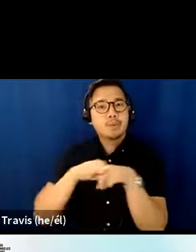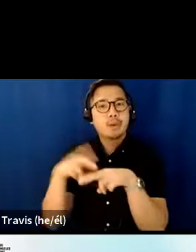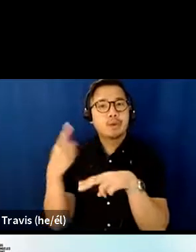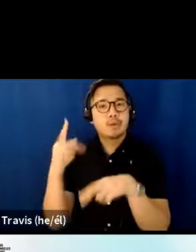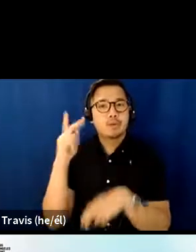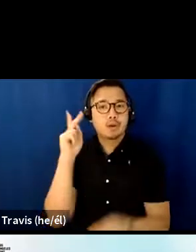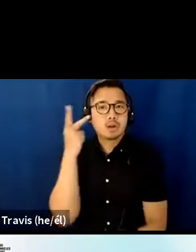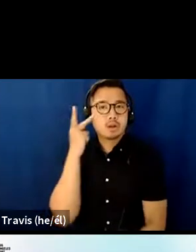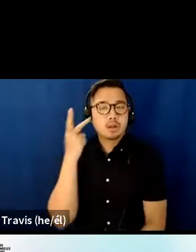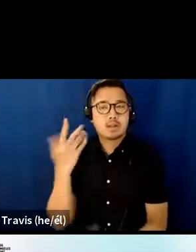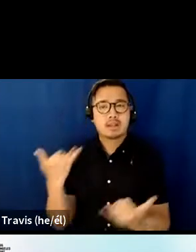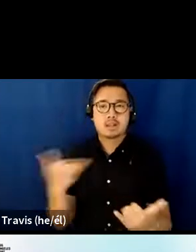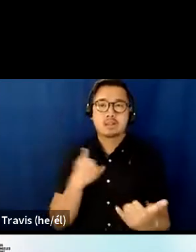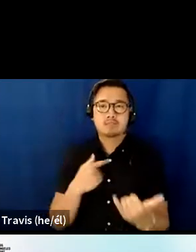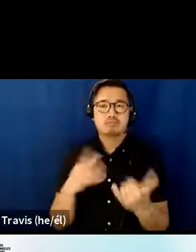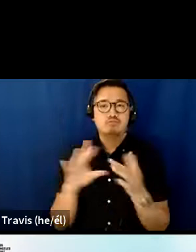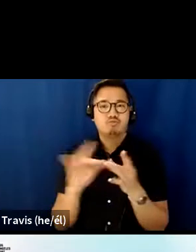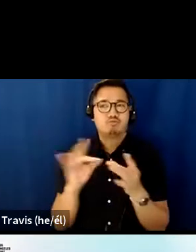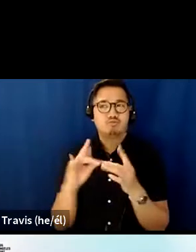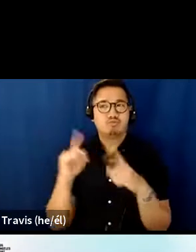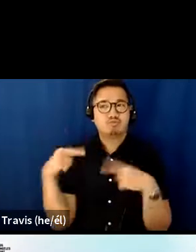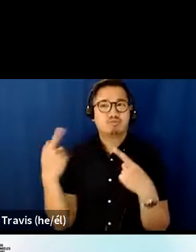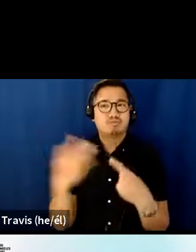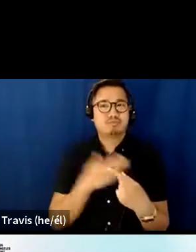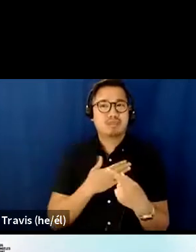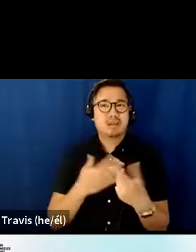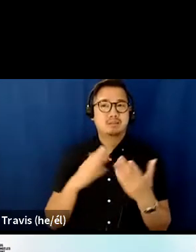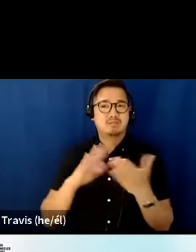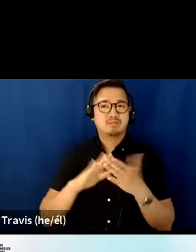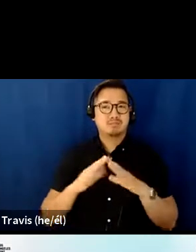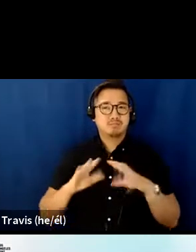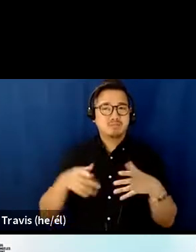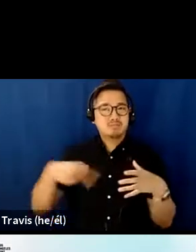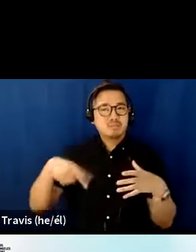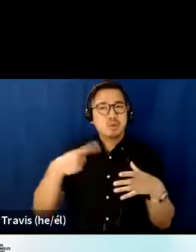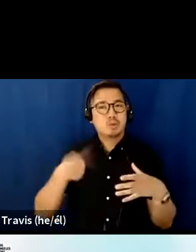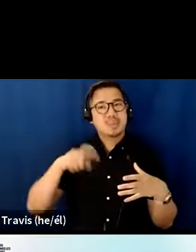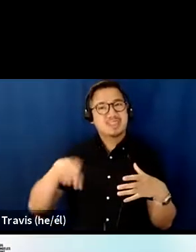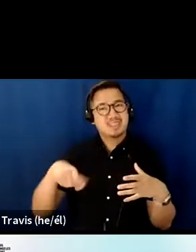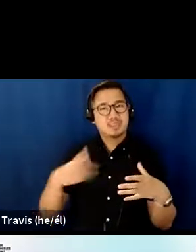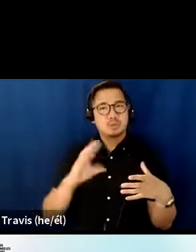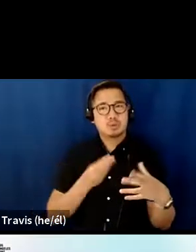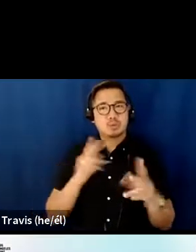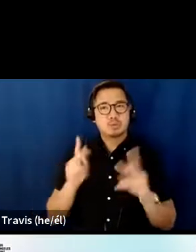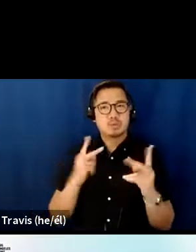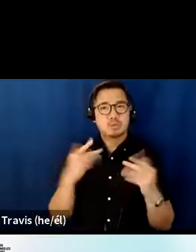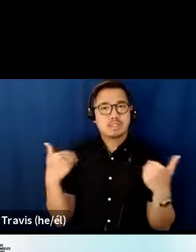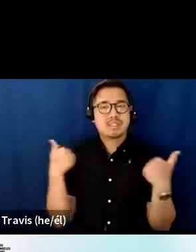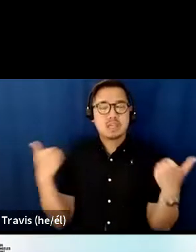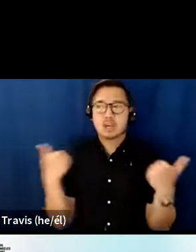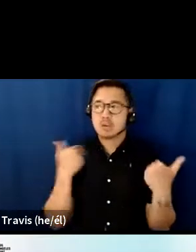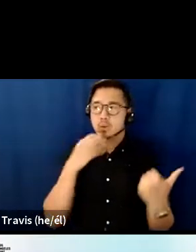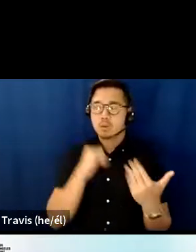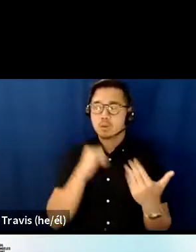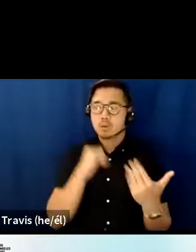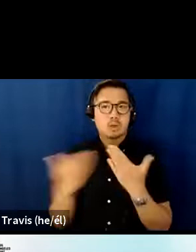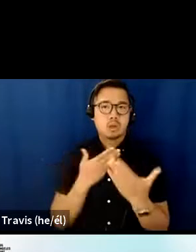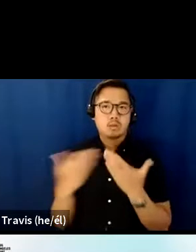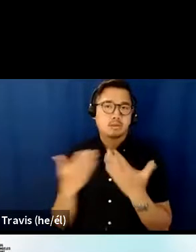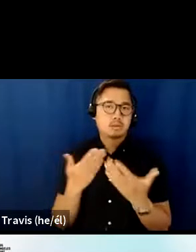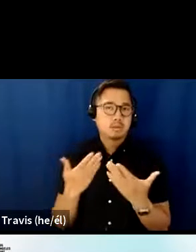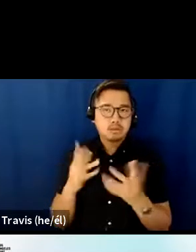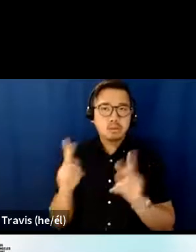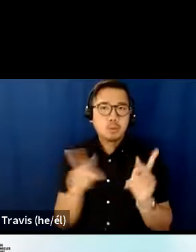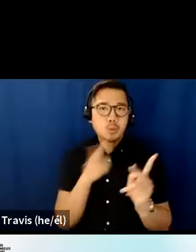for a minute now in my circles. It's like, we need our people, young, whoever,